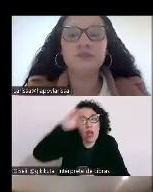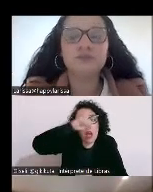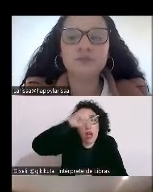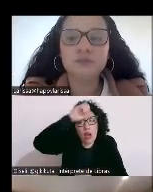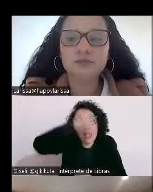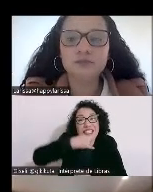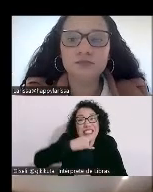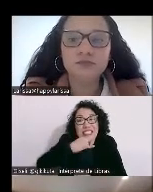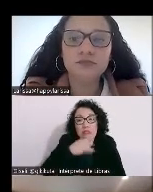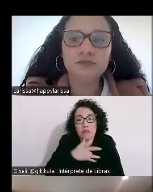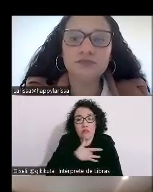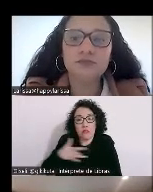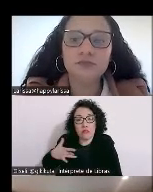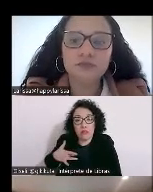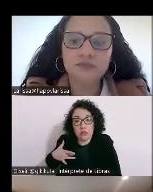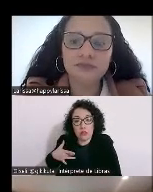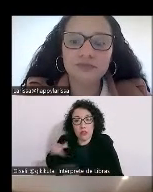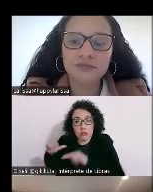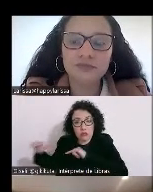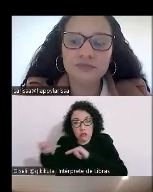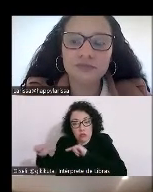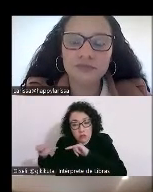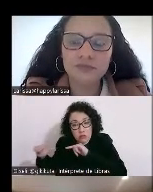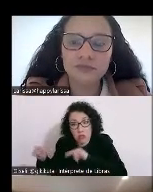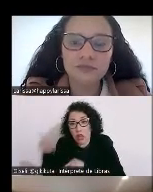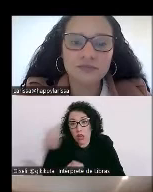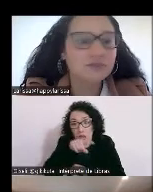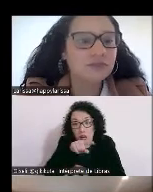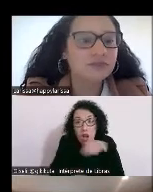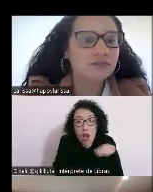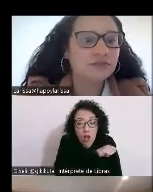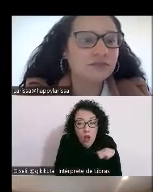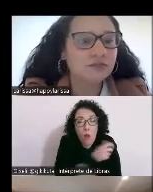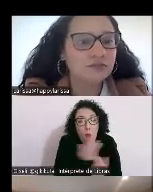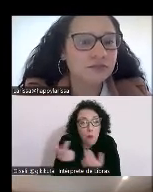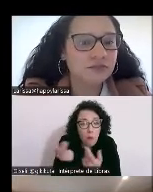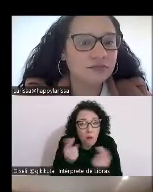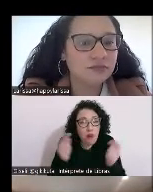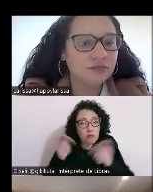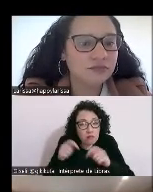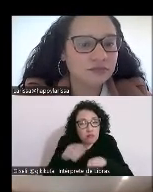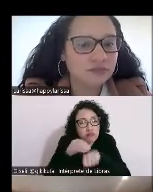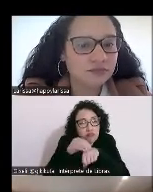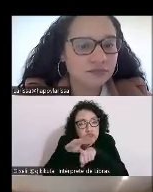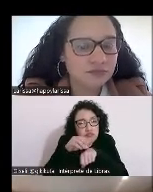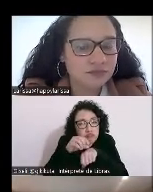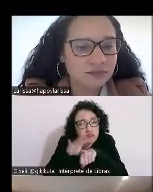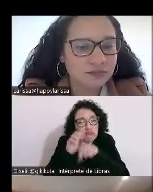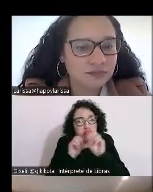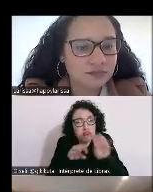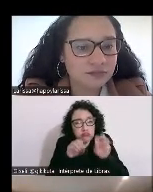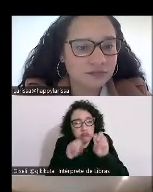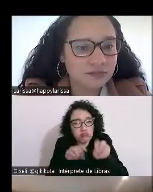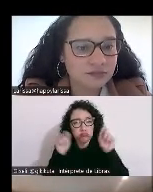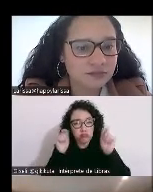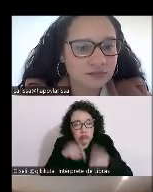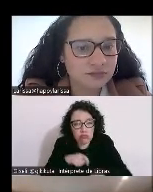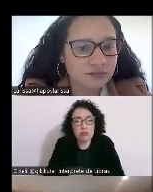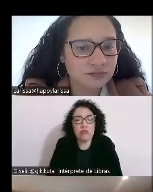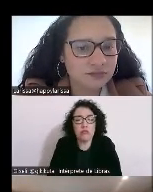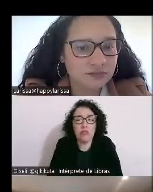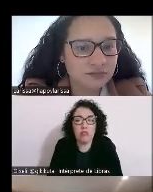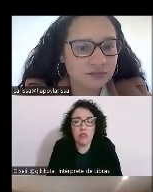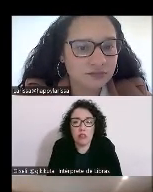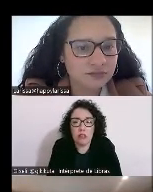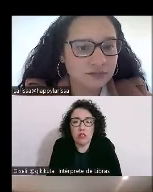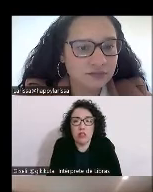faz. Another thing that we do is teach children about various types of